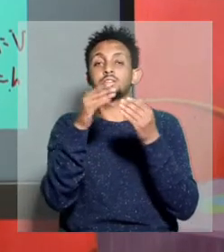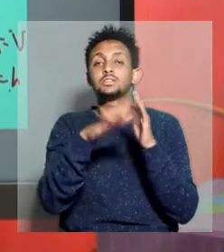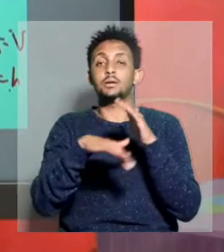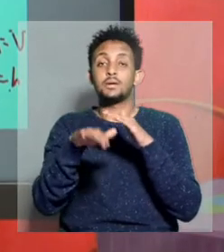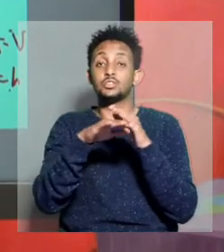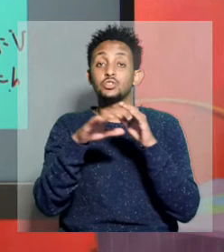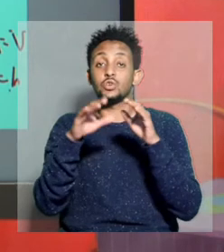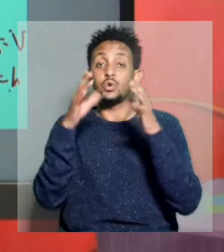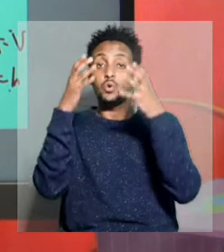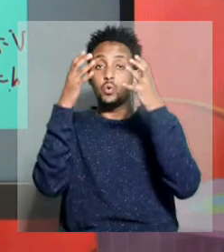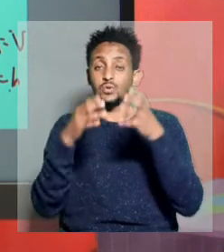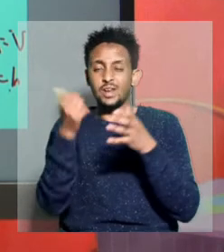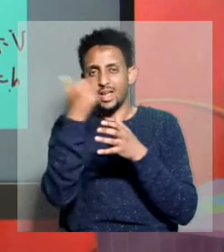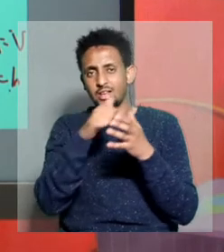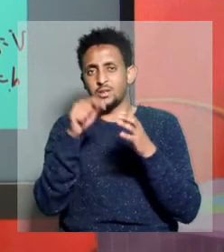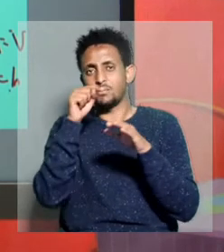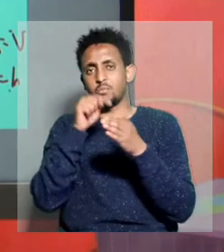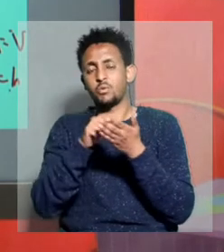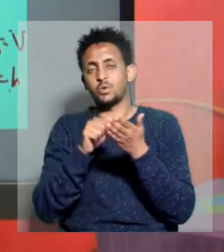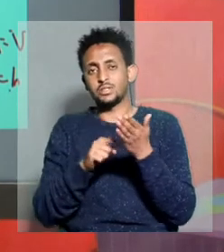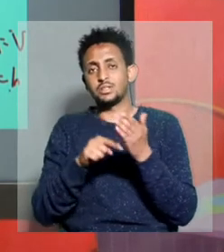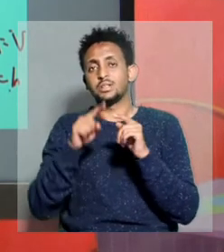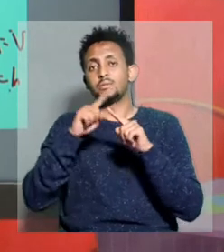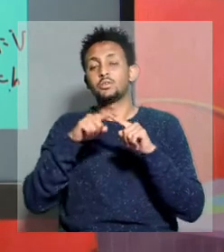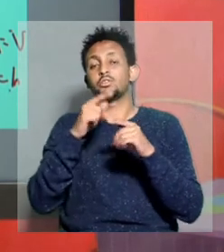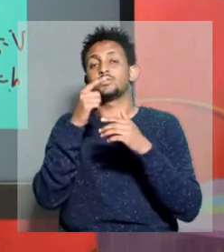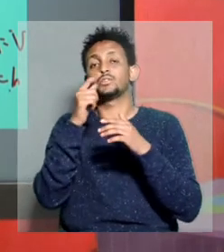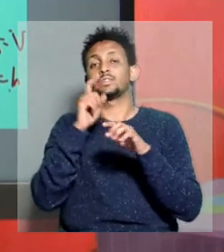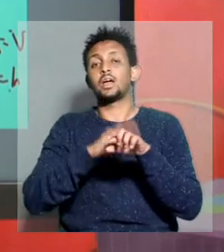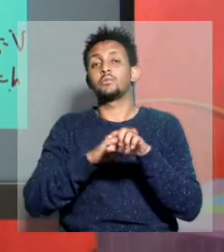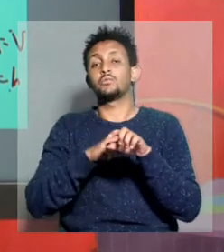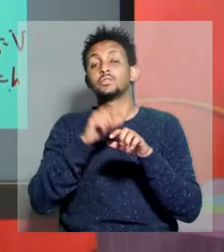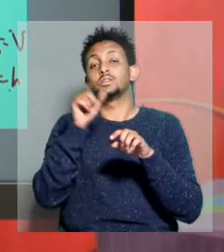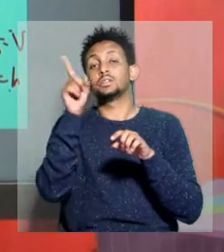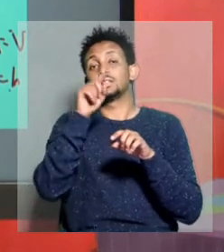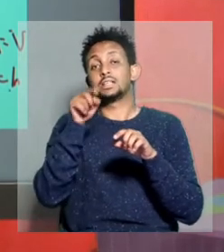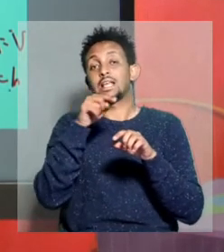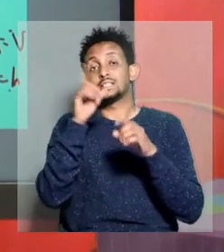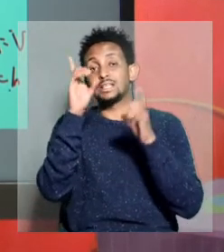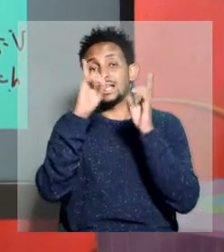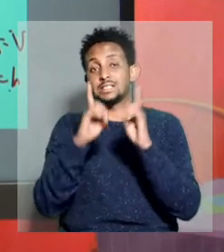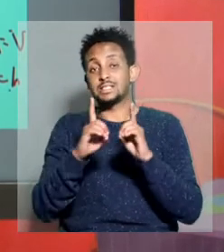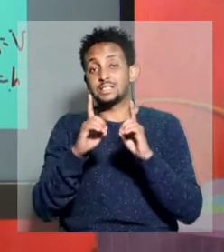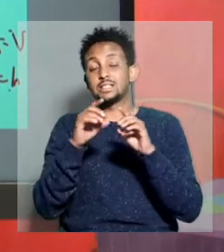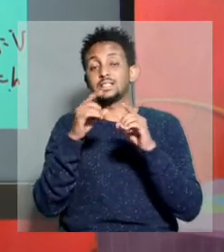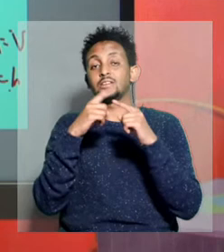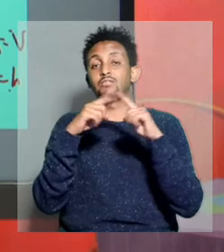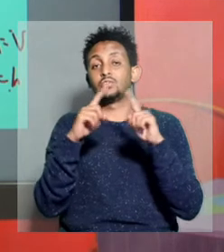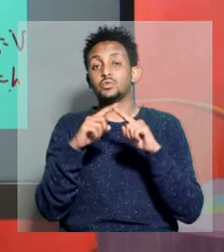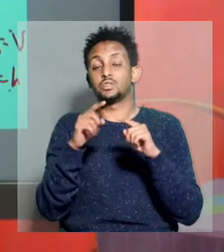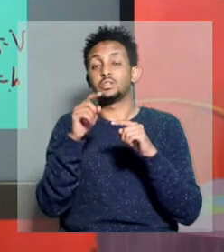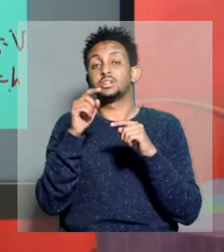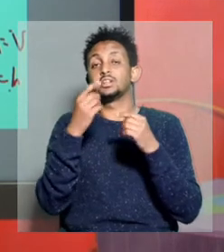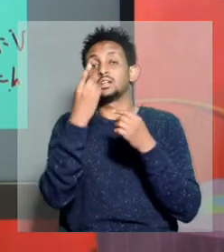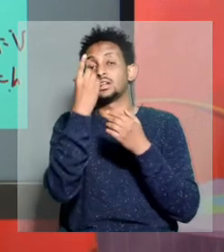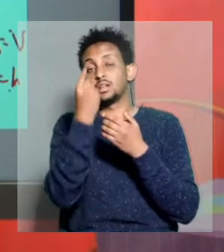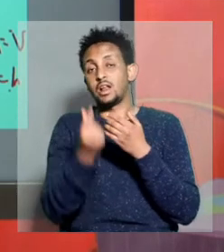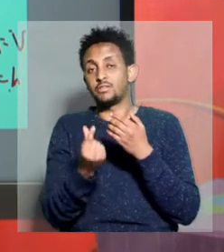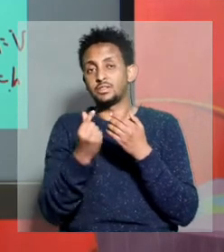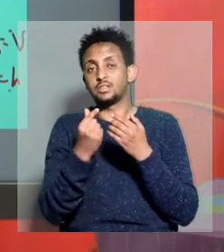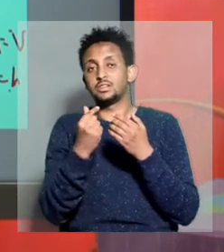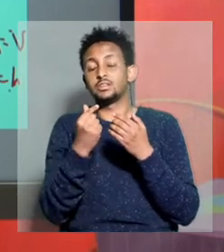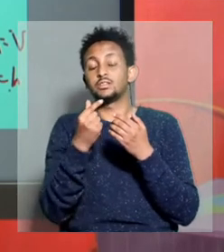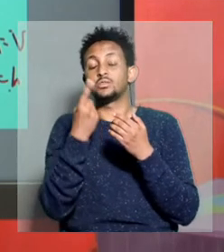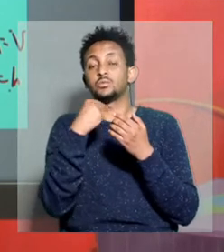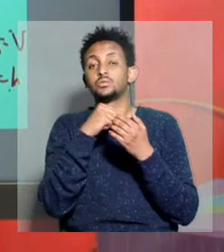of a container or at any point depends on the type of the fluid. Density tells us the difference in fluid. Gravity, actually, as